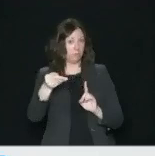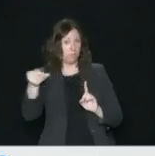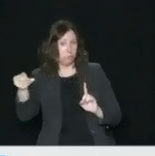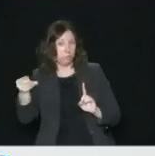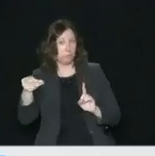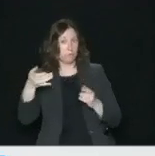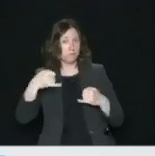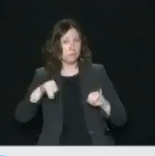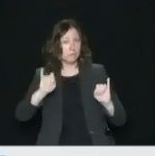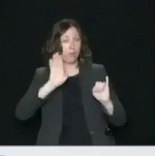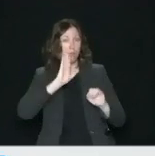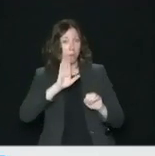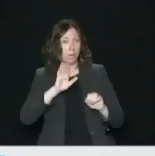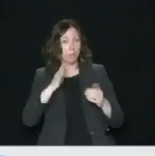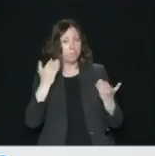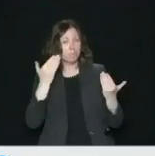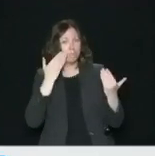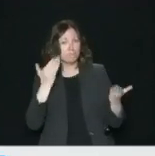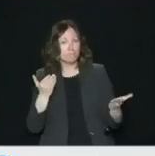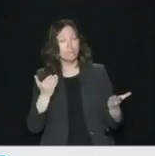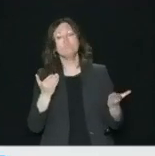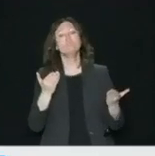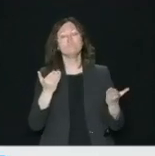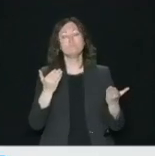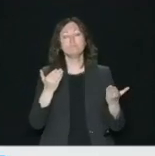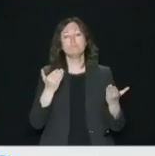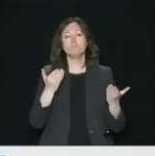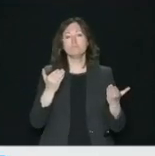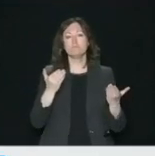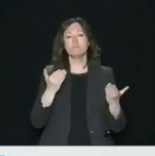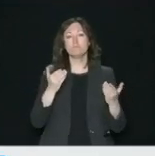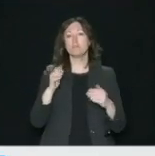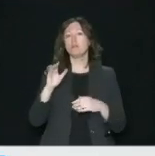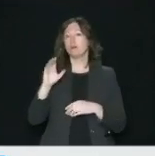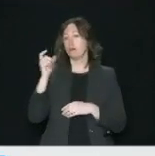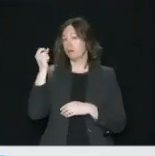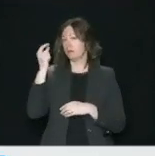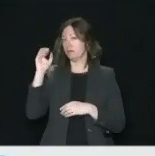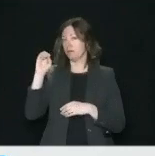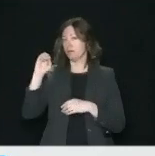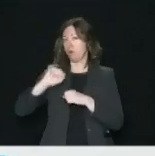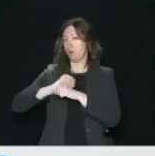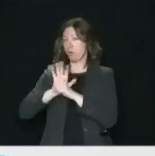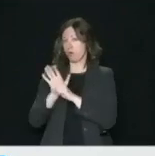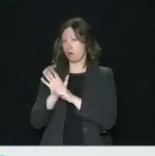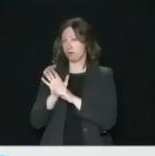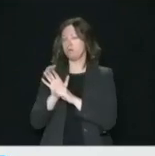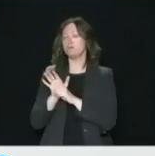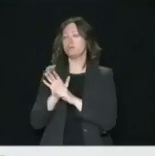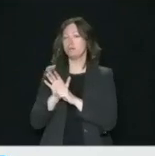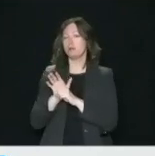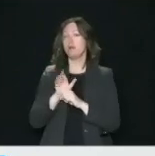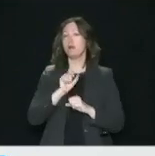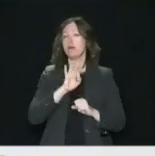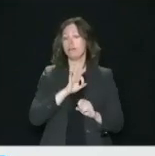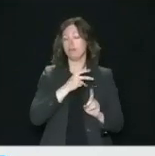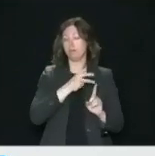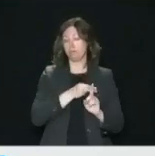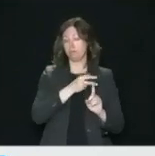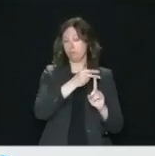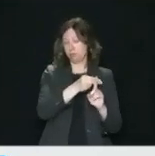I think our role is simply to provide the scientific information about the effectiveness of vaccines, for